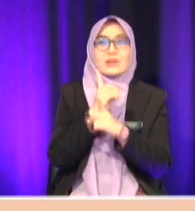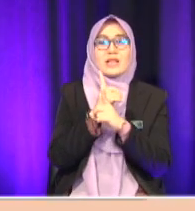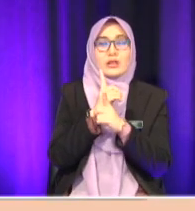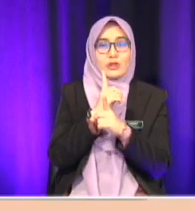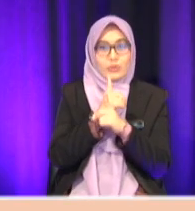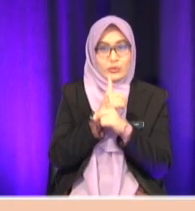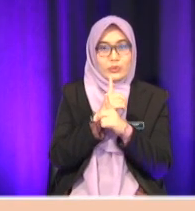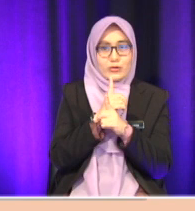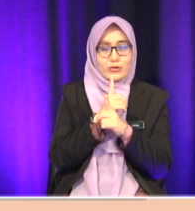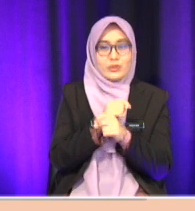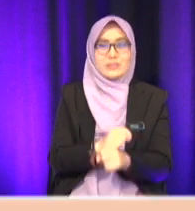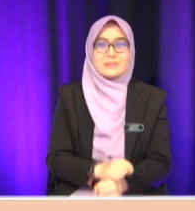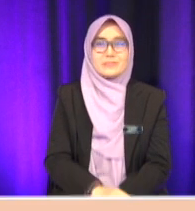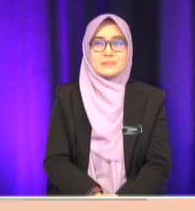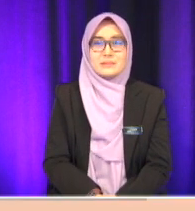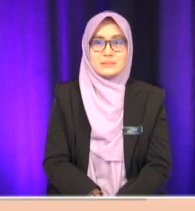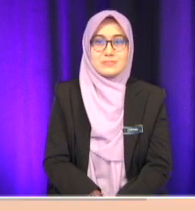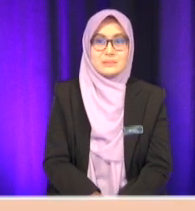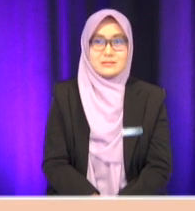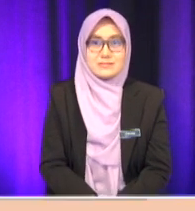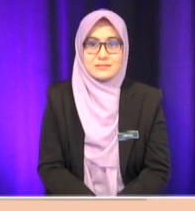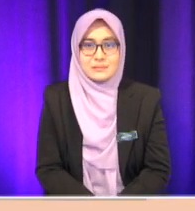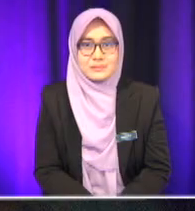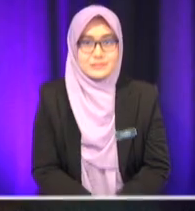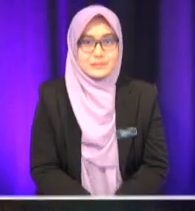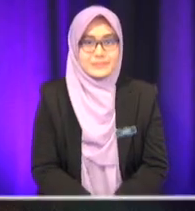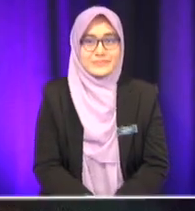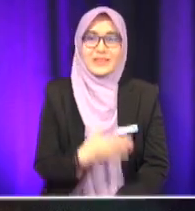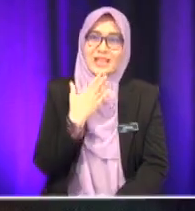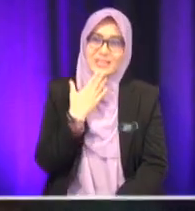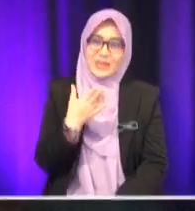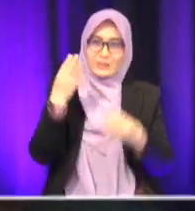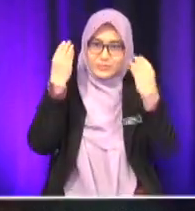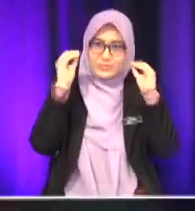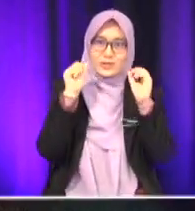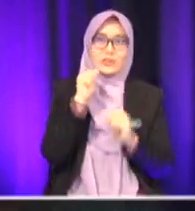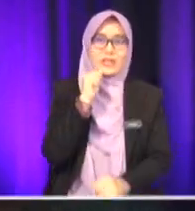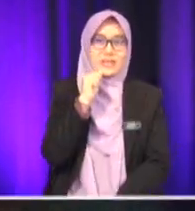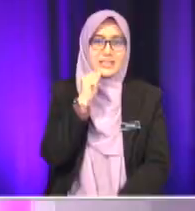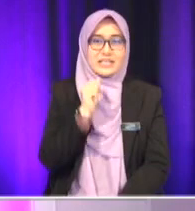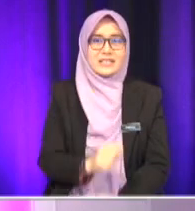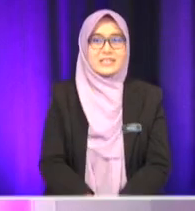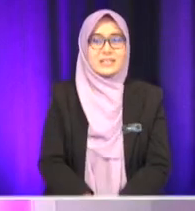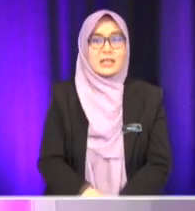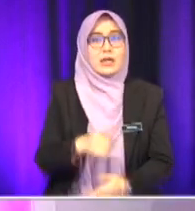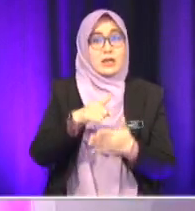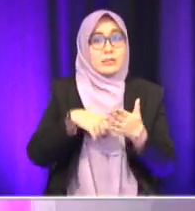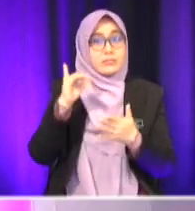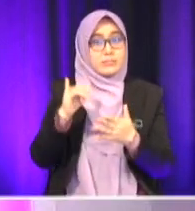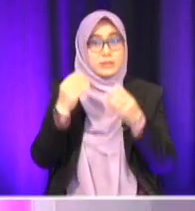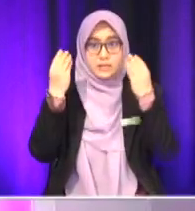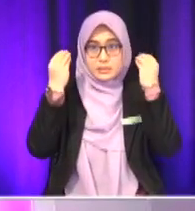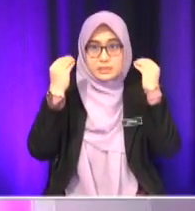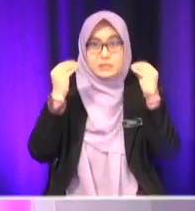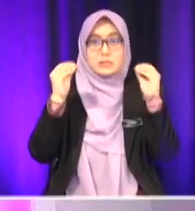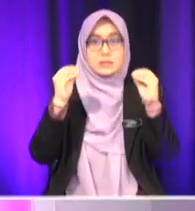new apartment. Yes, that's good. Thank you so much, Madam Eileen, for that. And with that, just like what Madam Eileen has said, that we have to